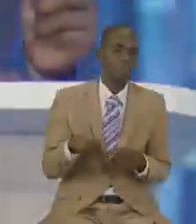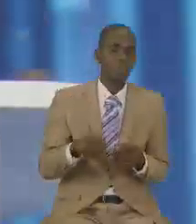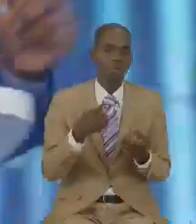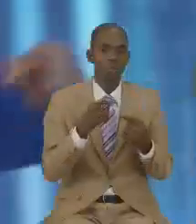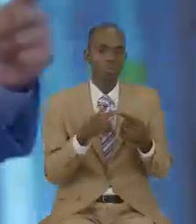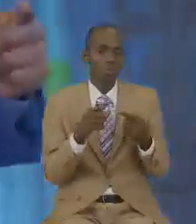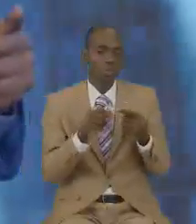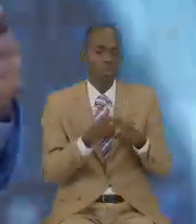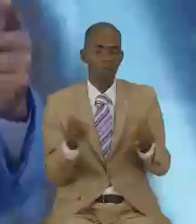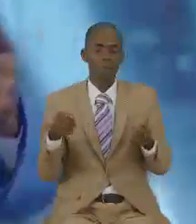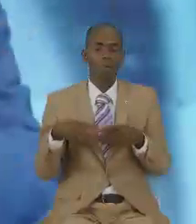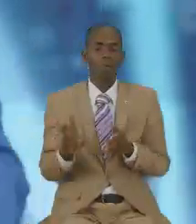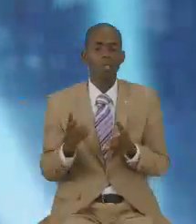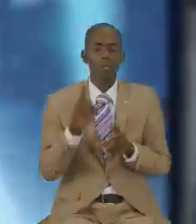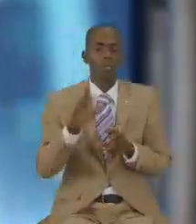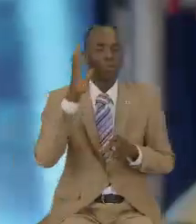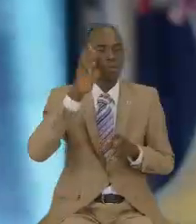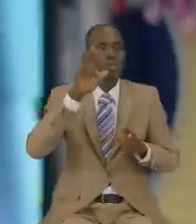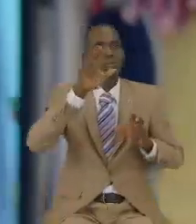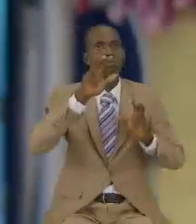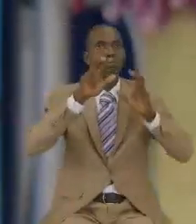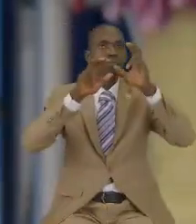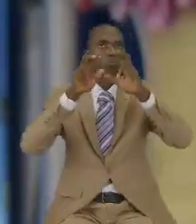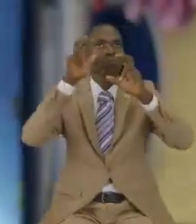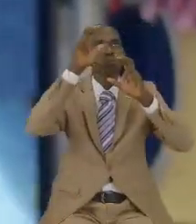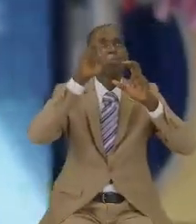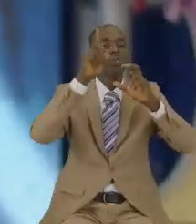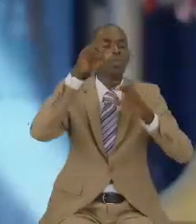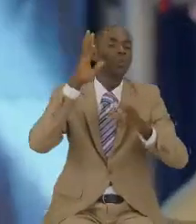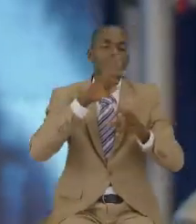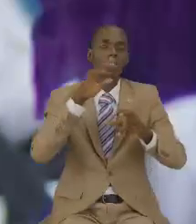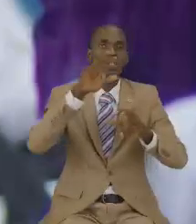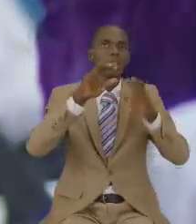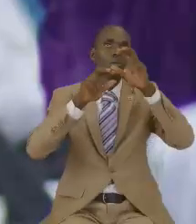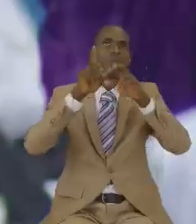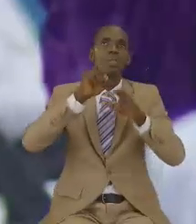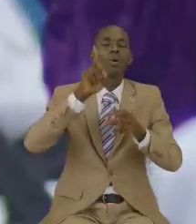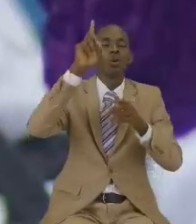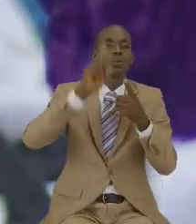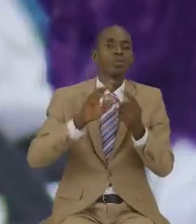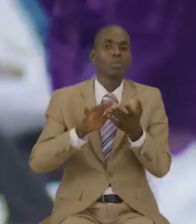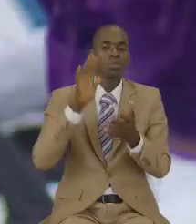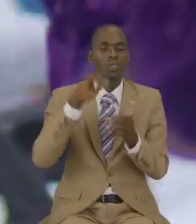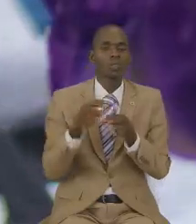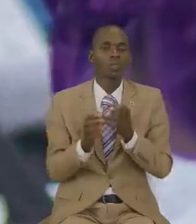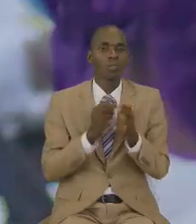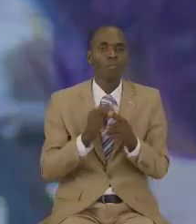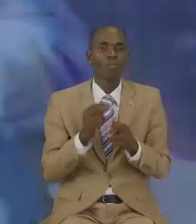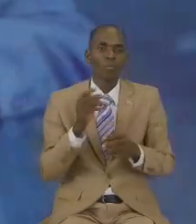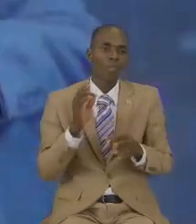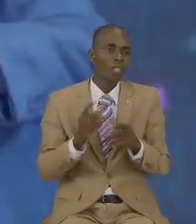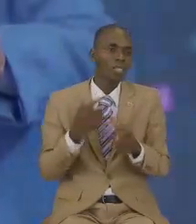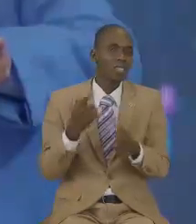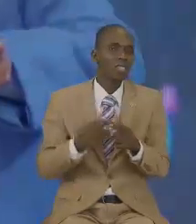direction, you climb up, you are climbing up to glory. Then he there